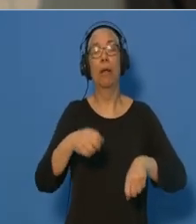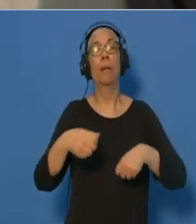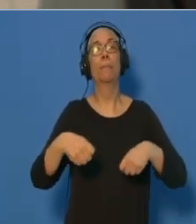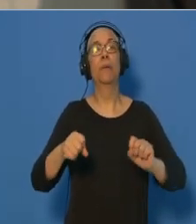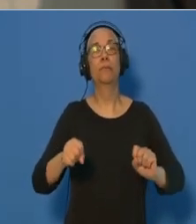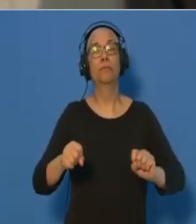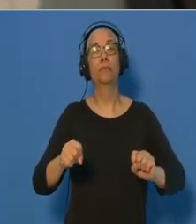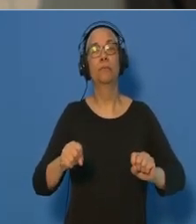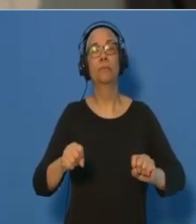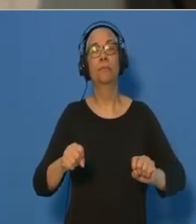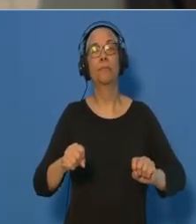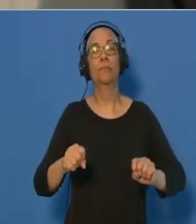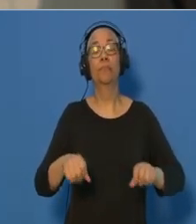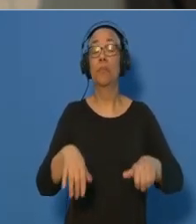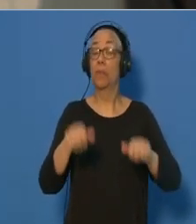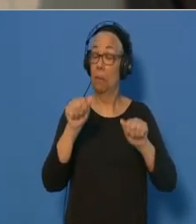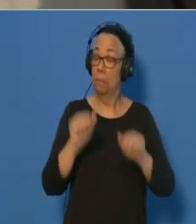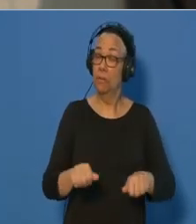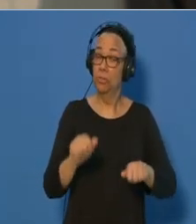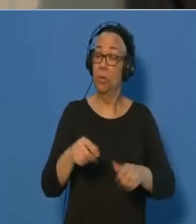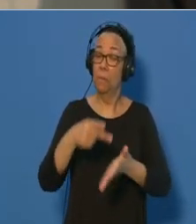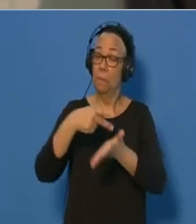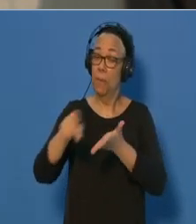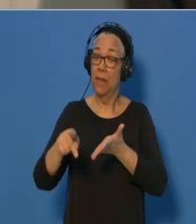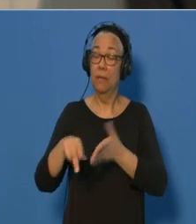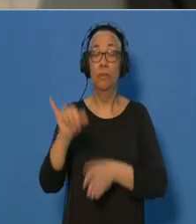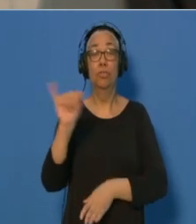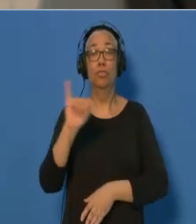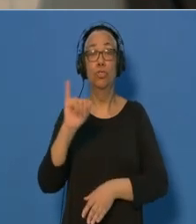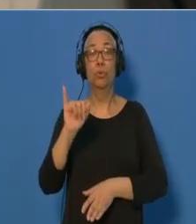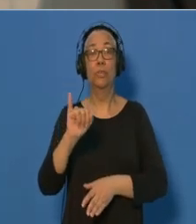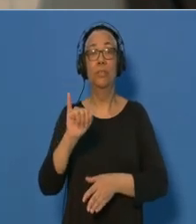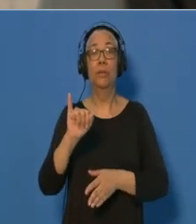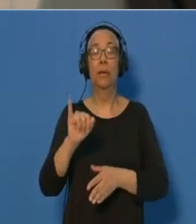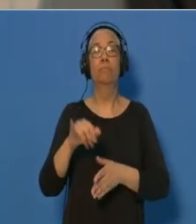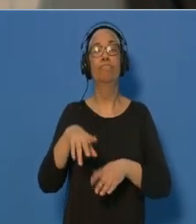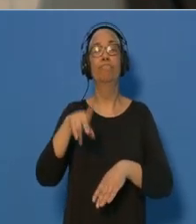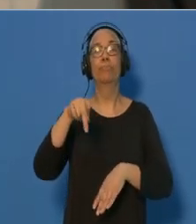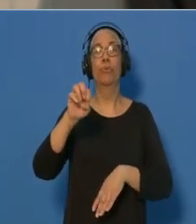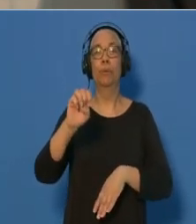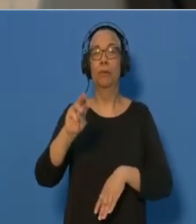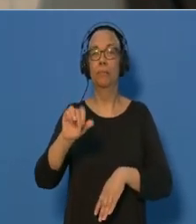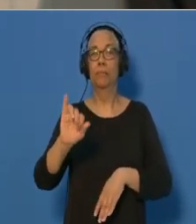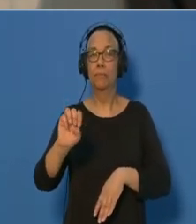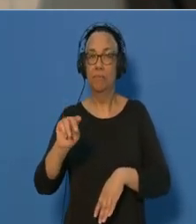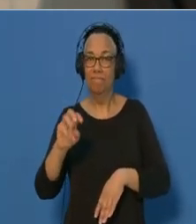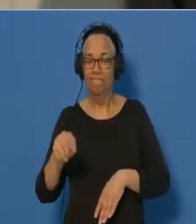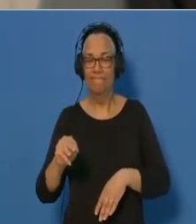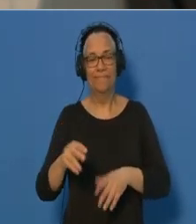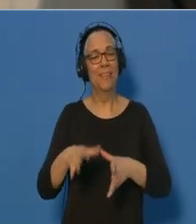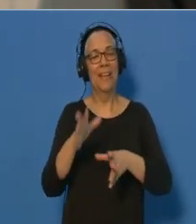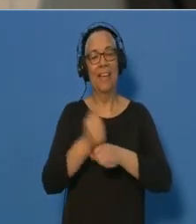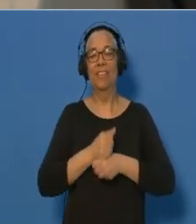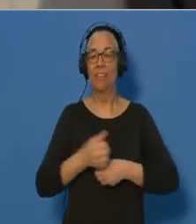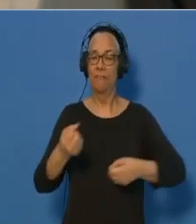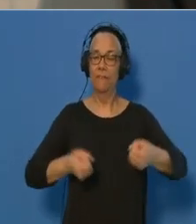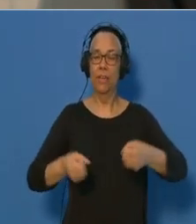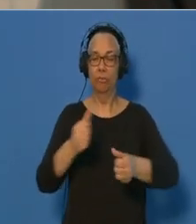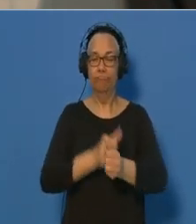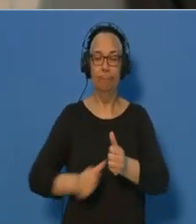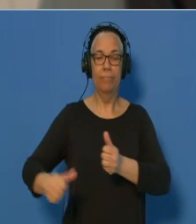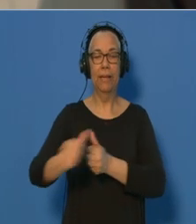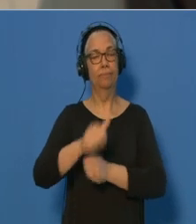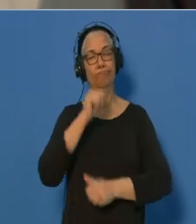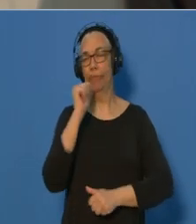bicycles, the convenience of paying their insurance premium, getting their vehicle examined and passed, and instead of lining up at